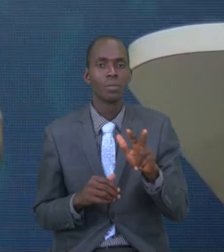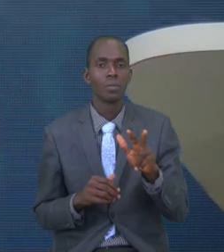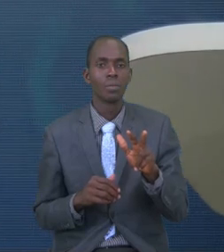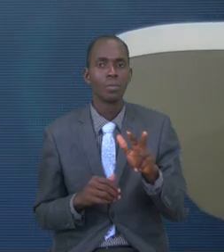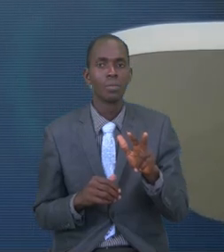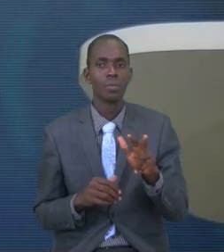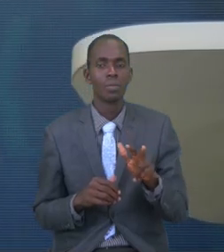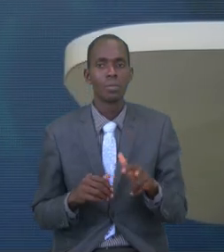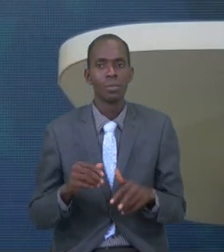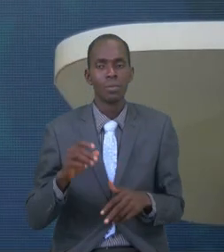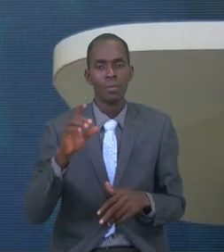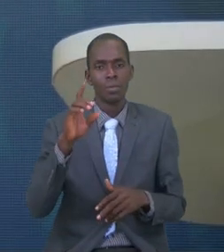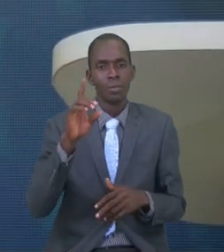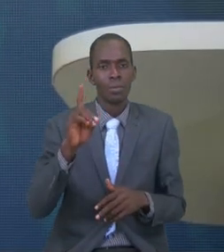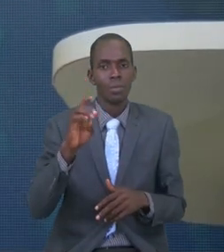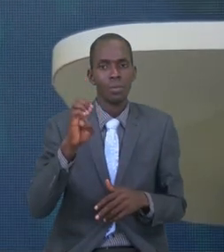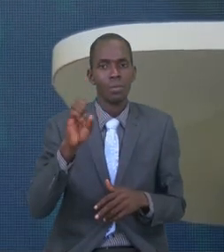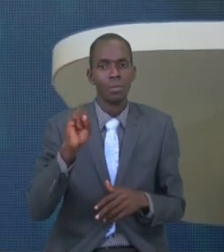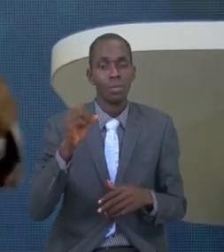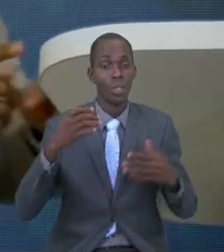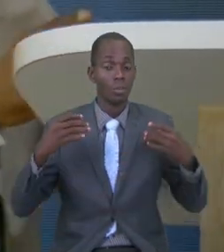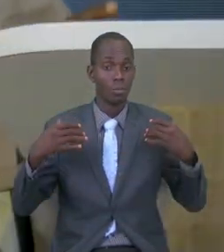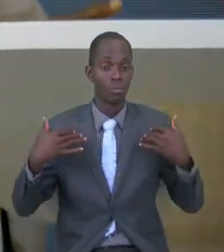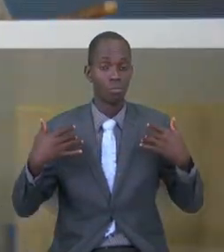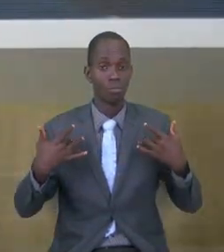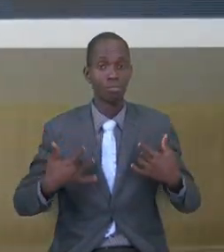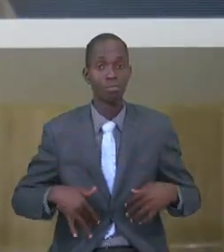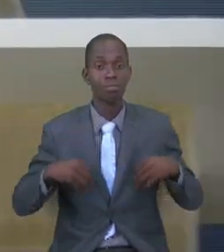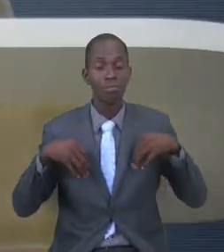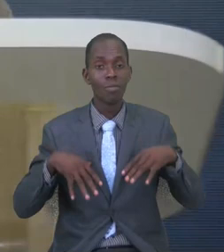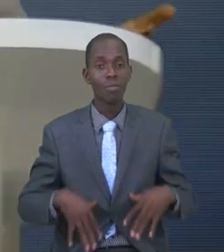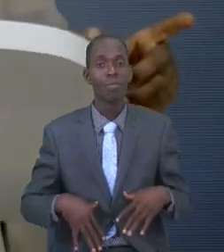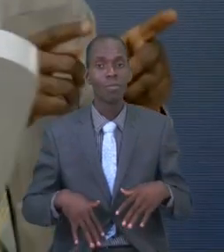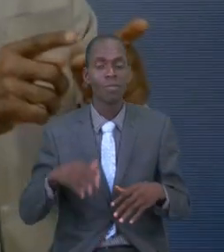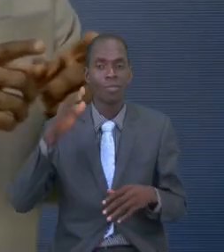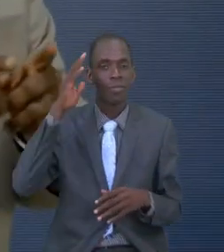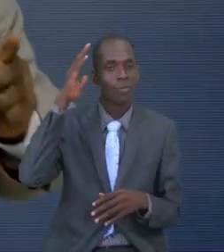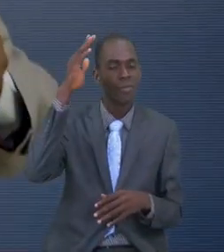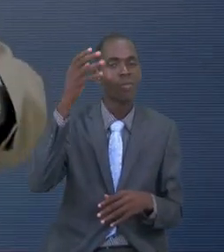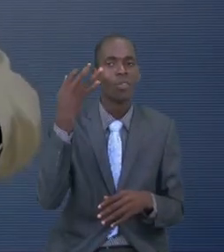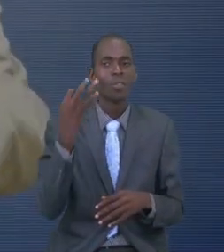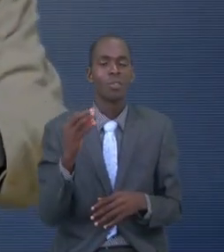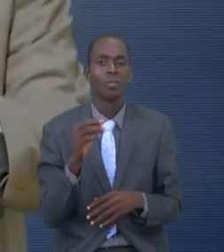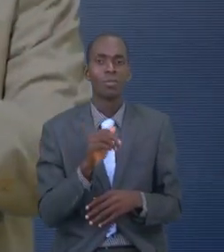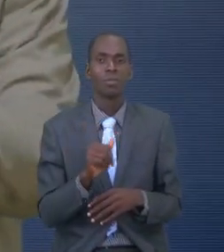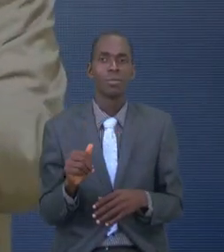desperate destiny of a no compromise defender